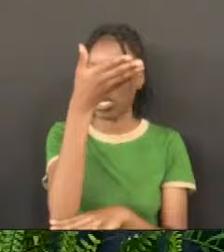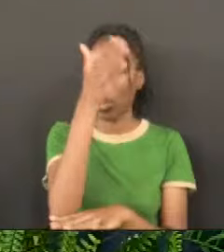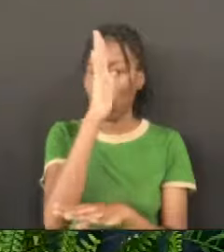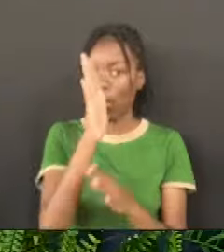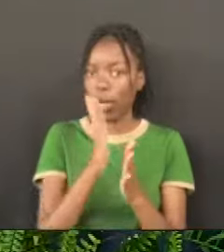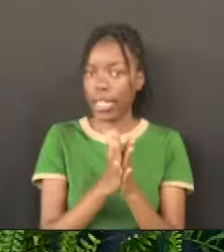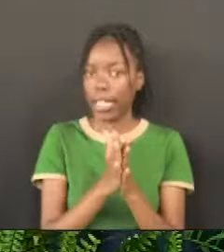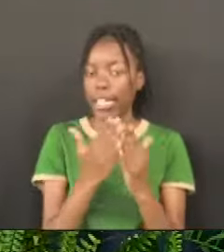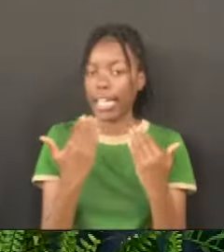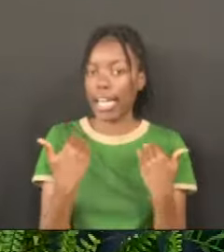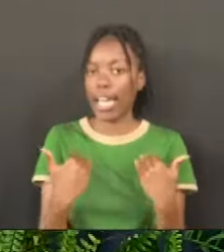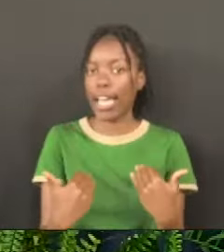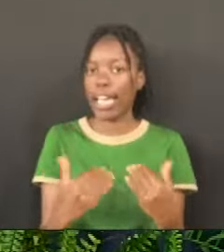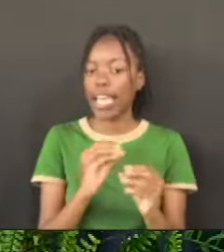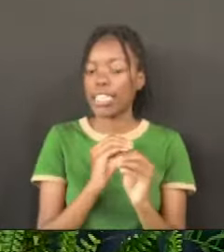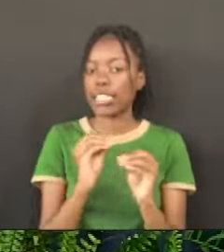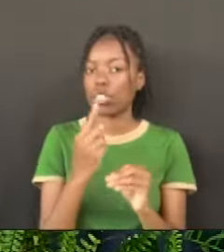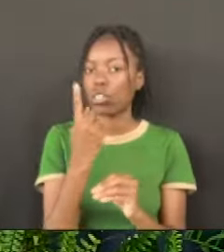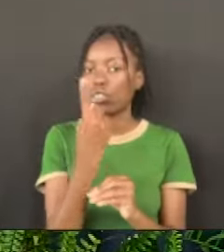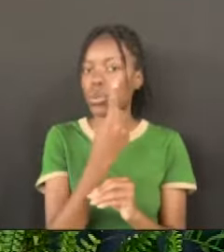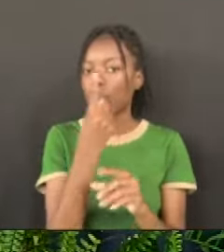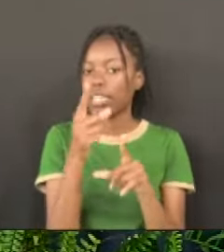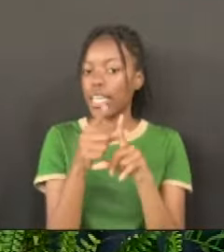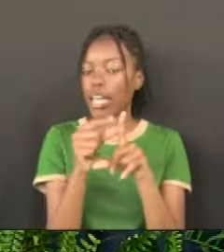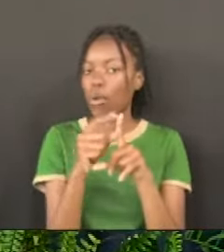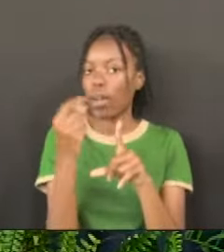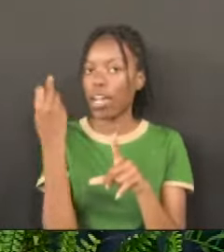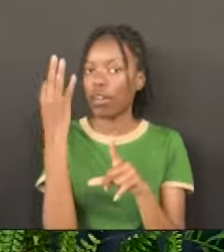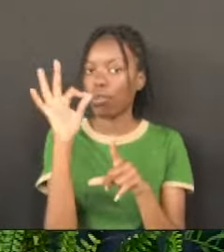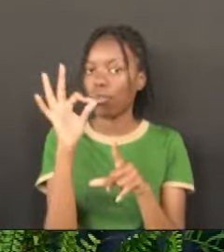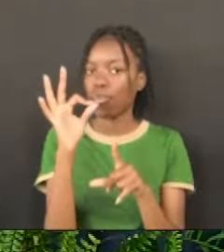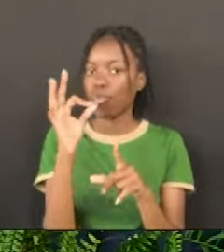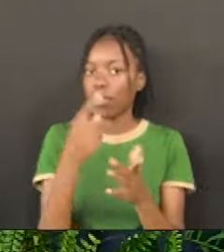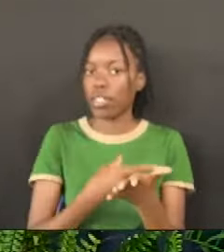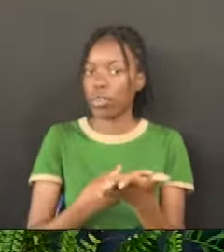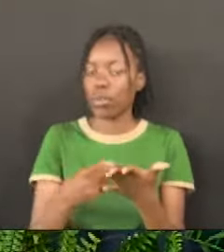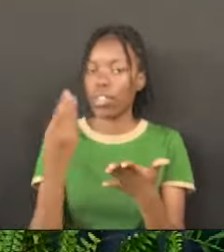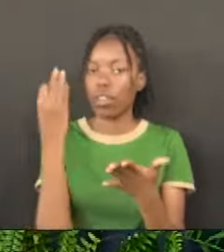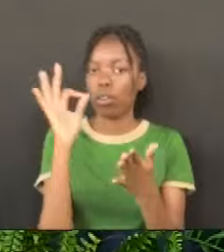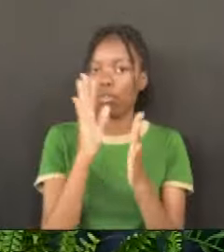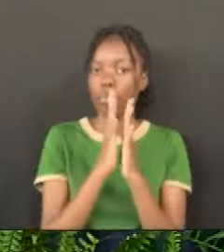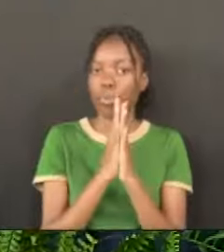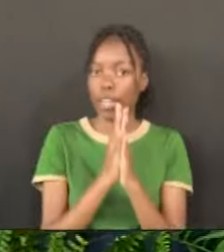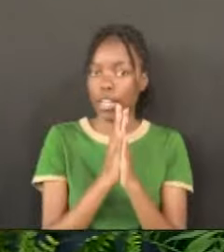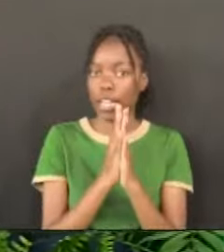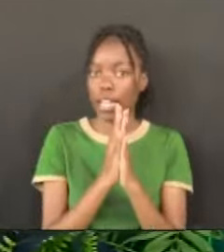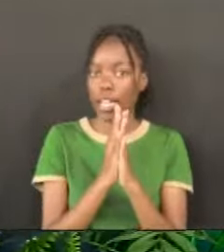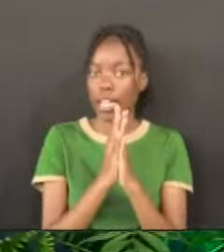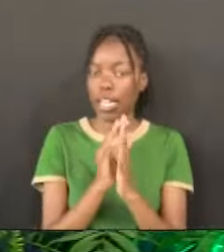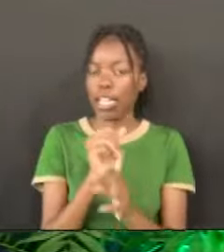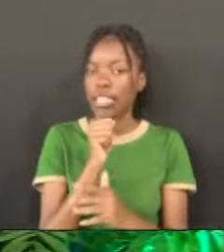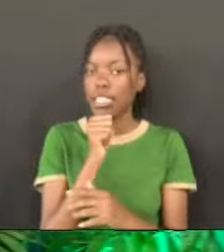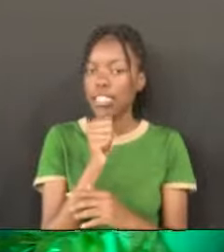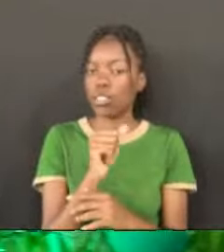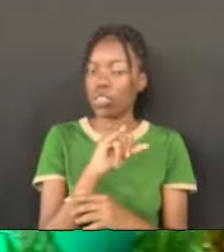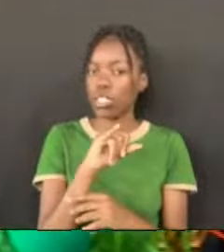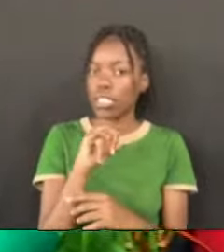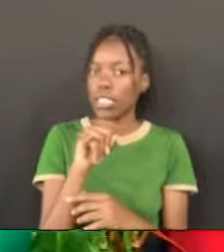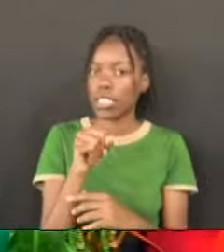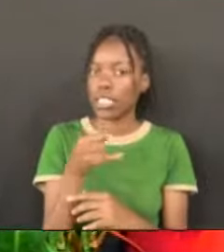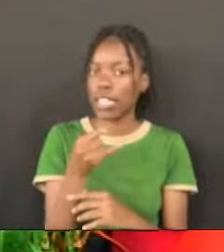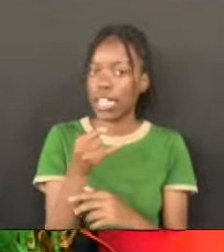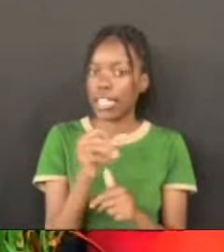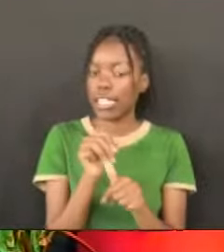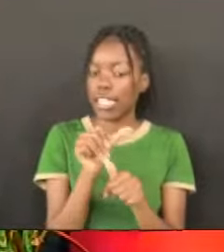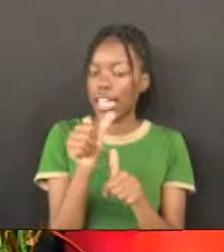not just a phrase for the week of prayer. It is not just a nice phrase